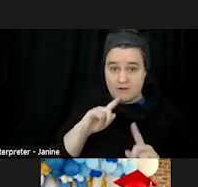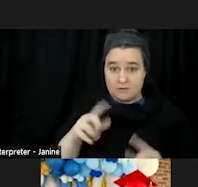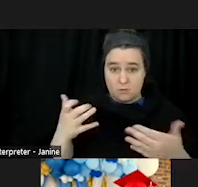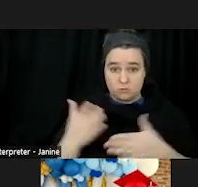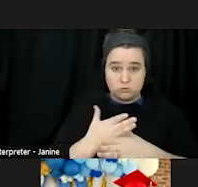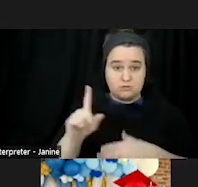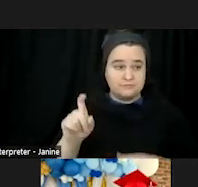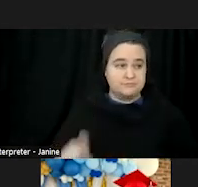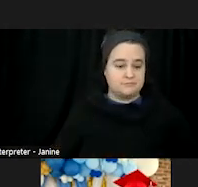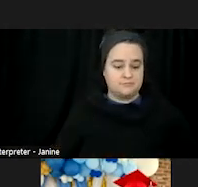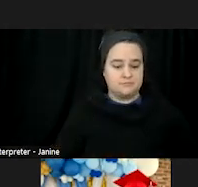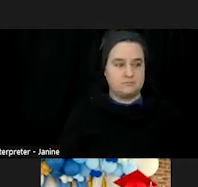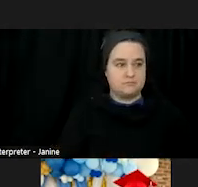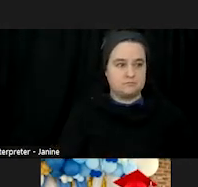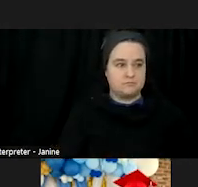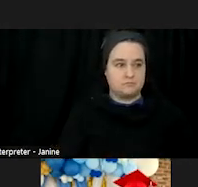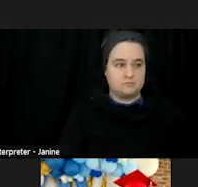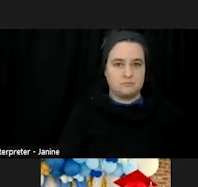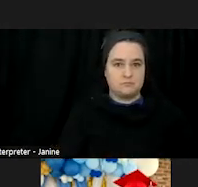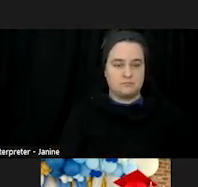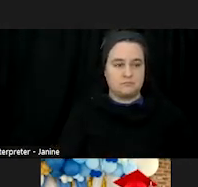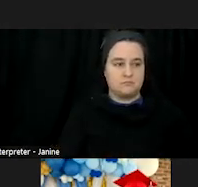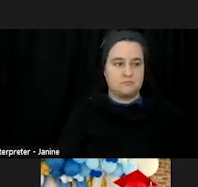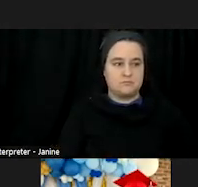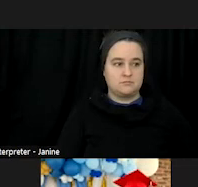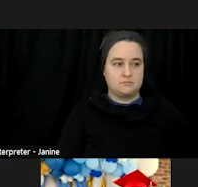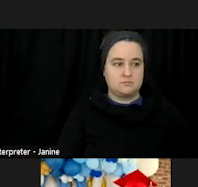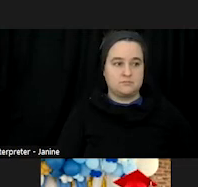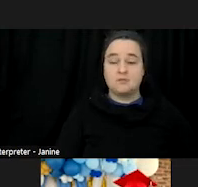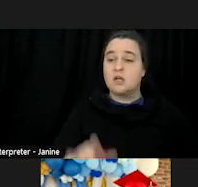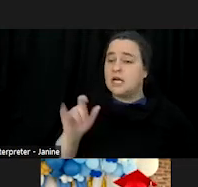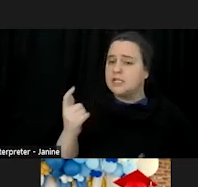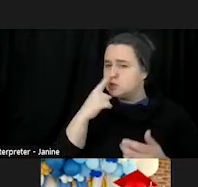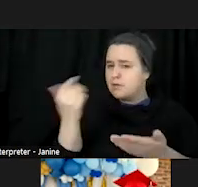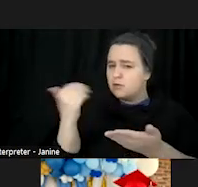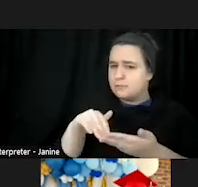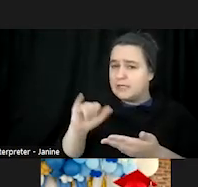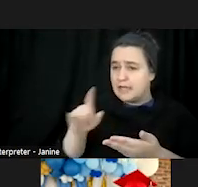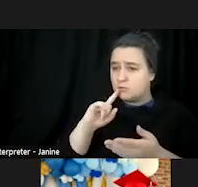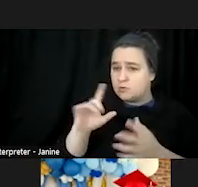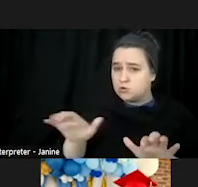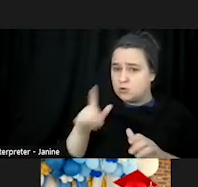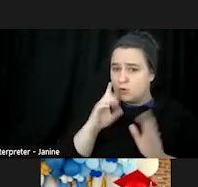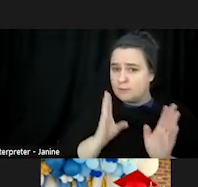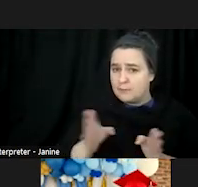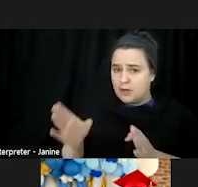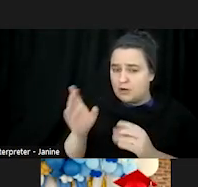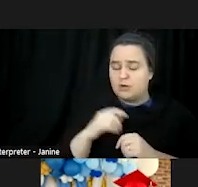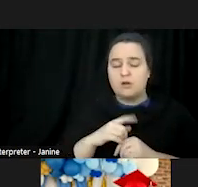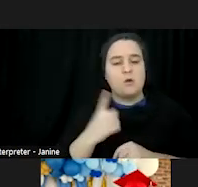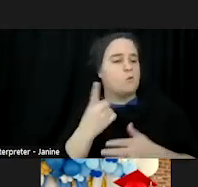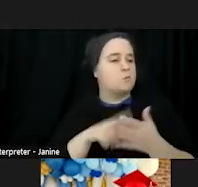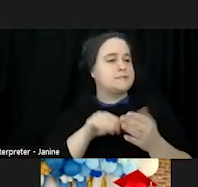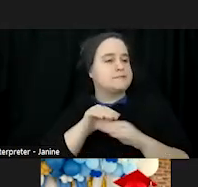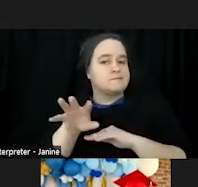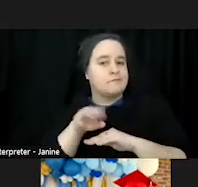I'm sorry, can you repeat? Was that about what to do to prepare for What advice do you have for